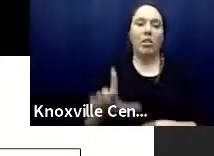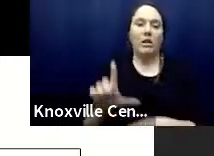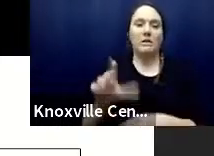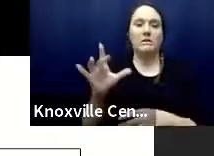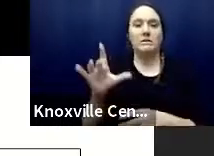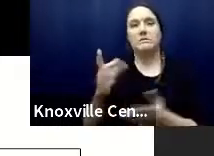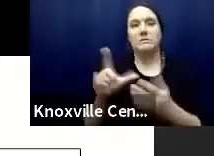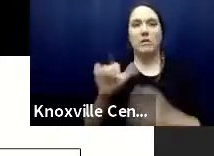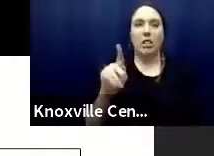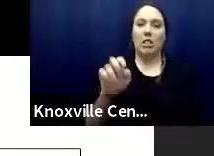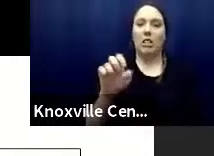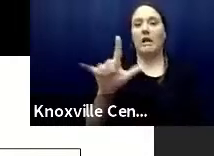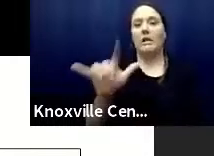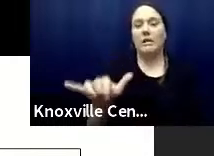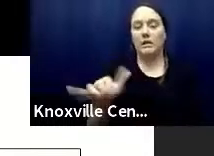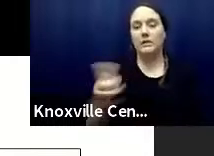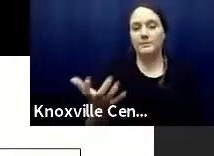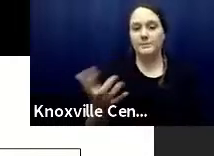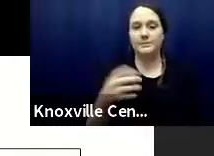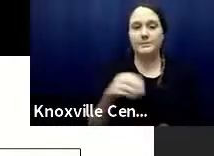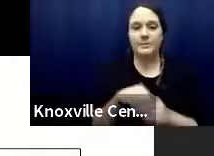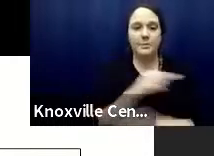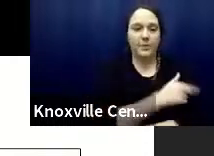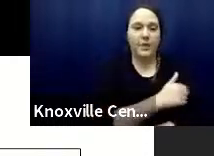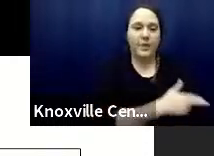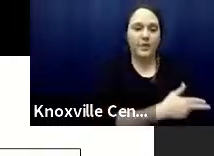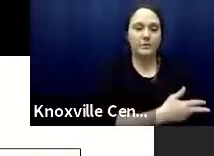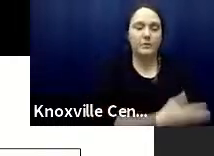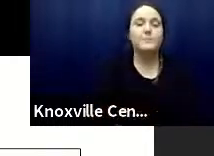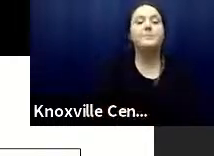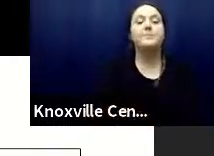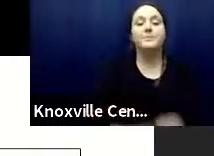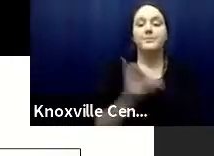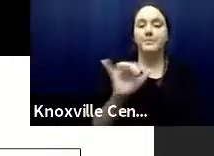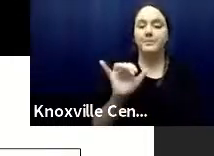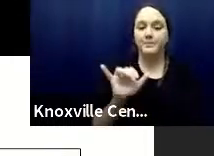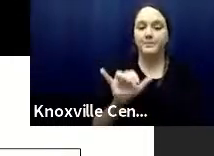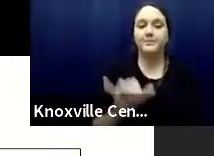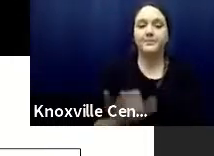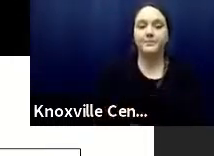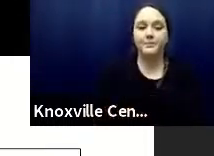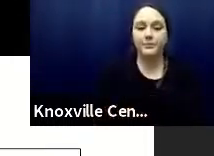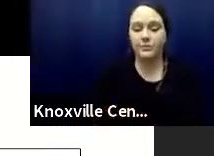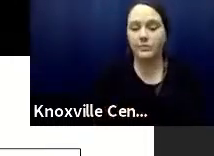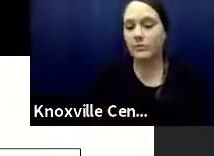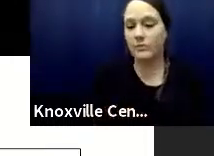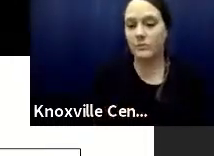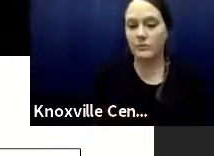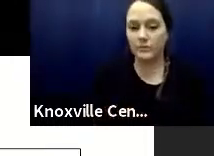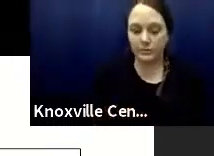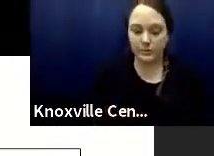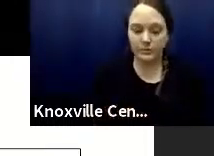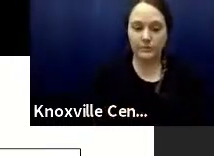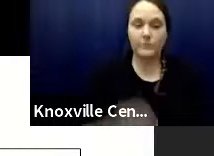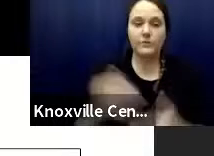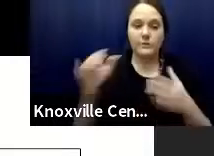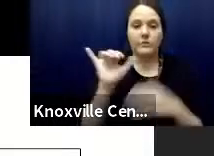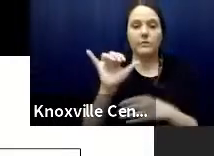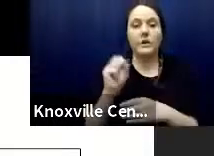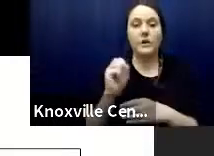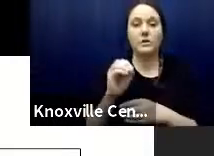to drag that number down. It's more a factor of the denominator then. The new